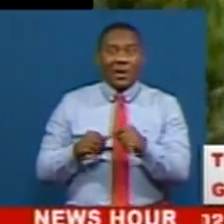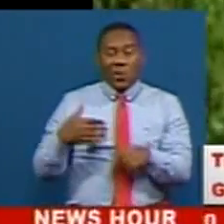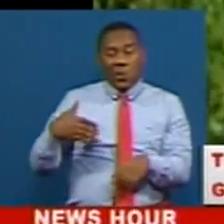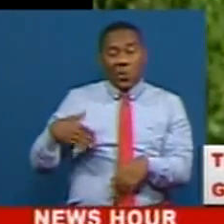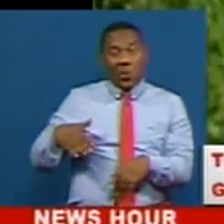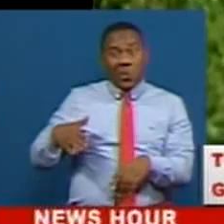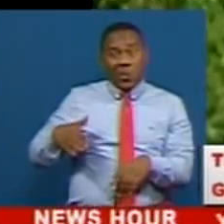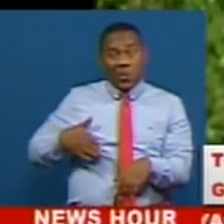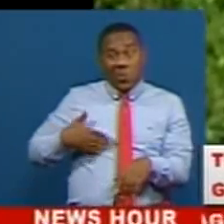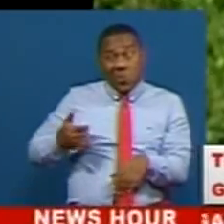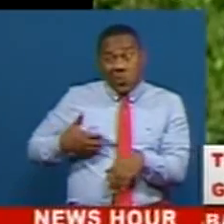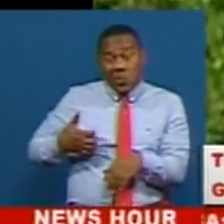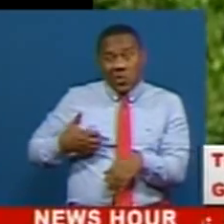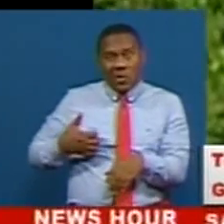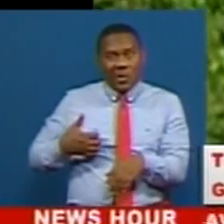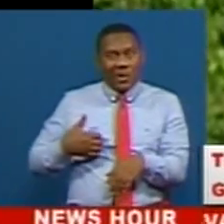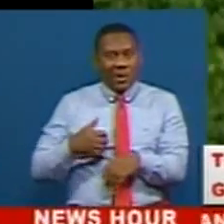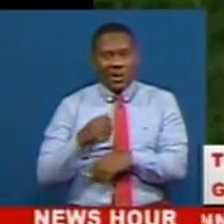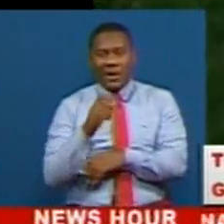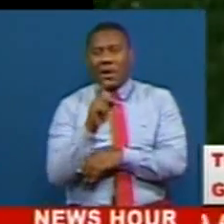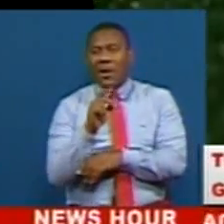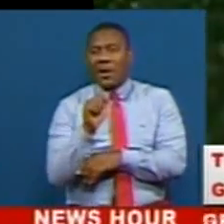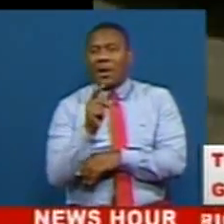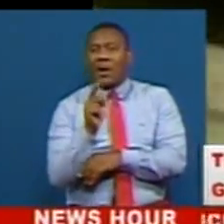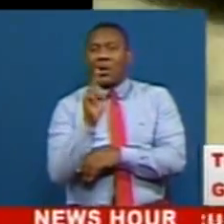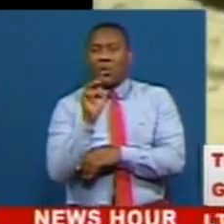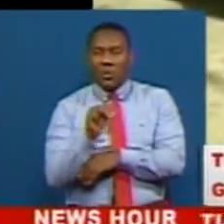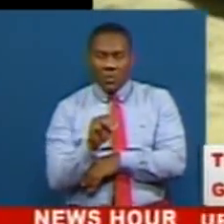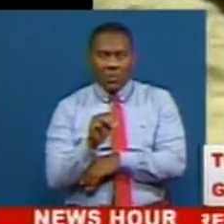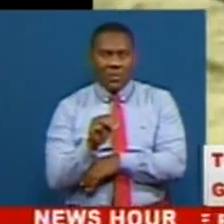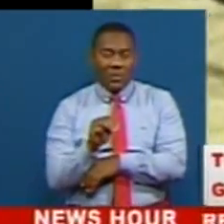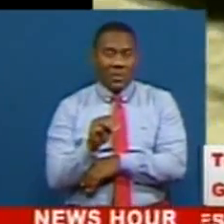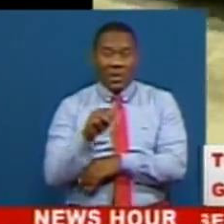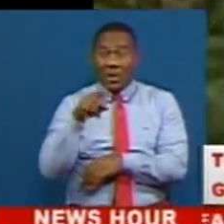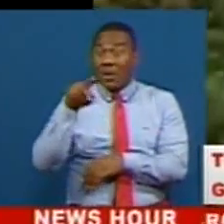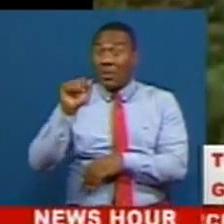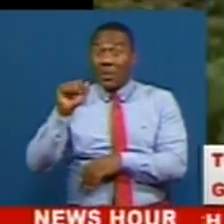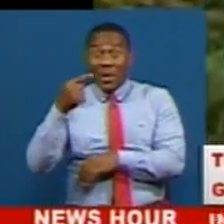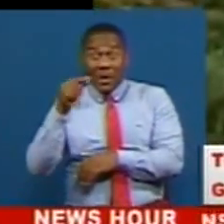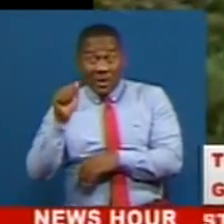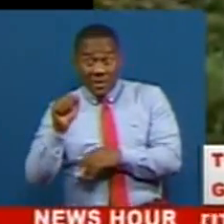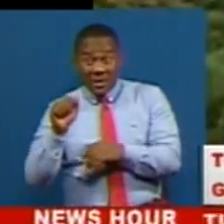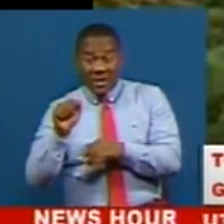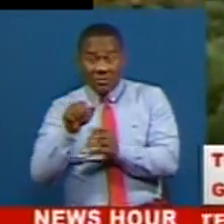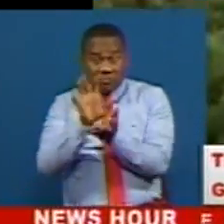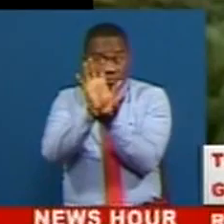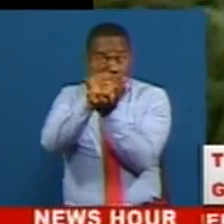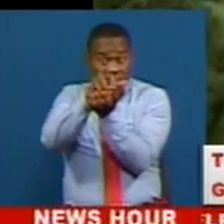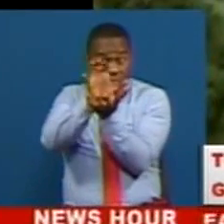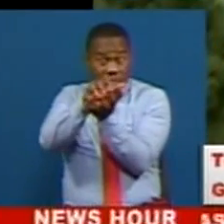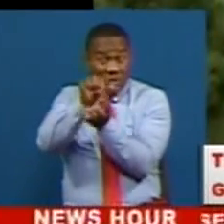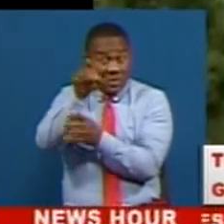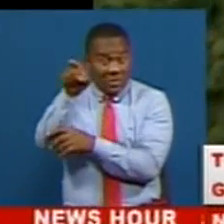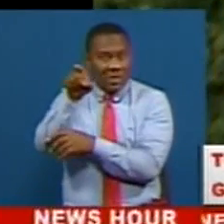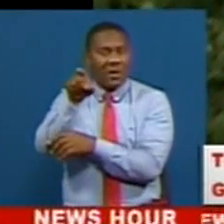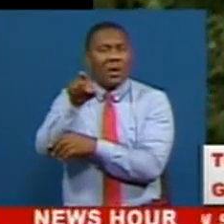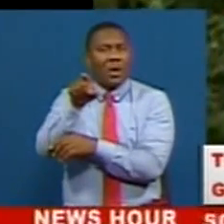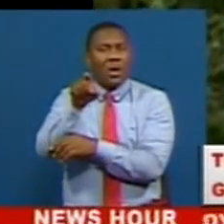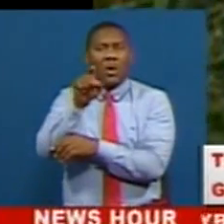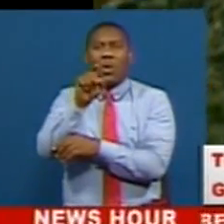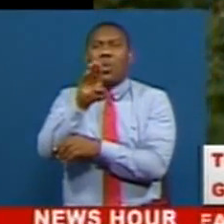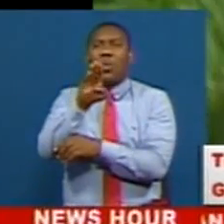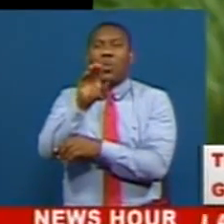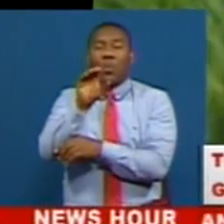Sanctuary, Kakum National Park, Taga Crocodile Pond, Kintampo Waterfalls, Buti Falls, and many